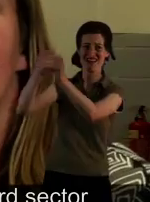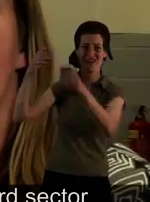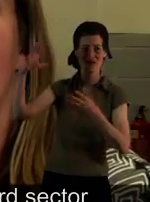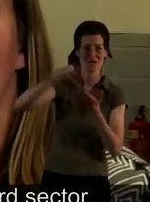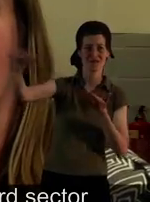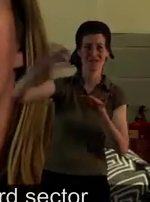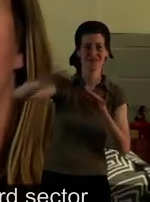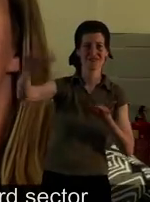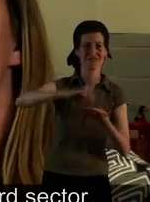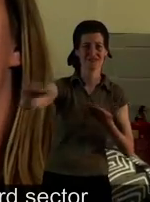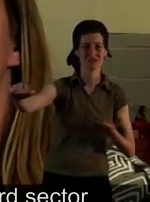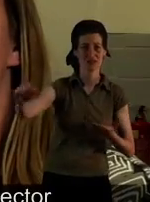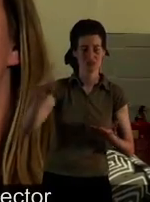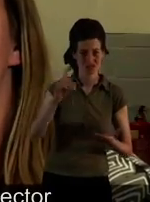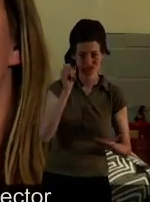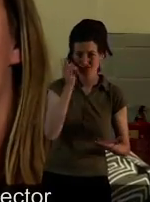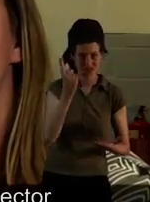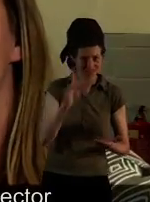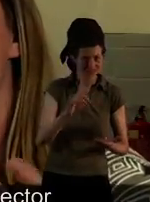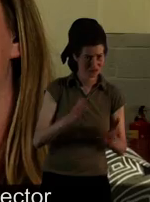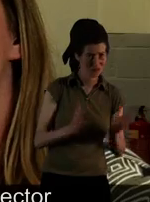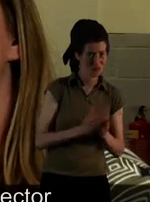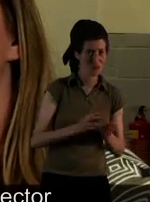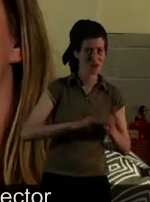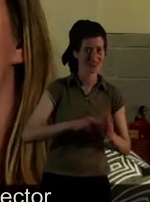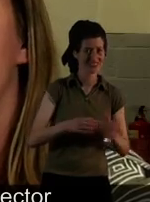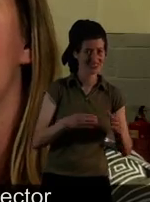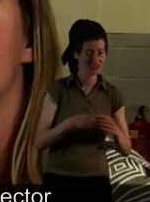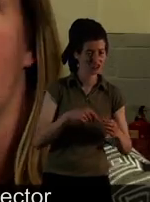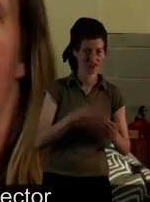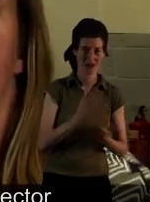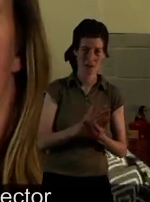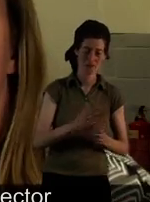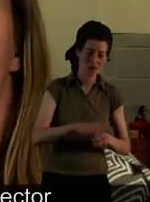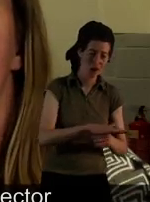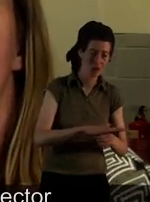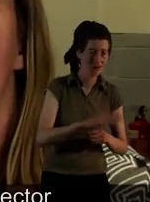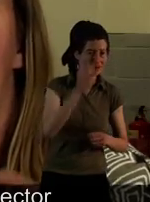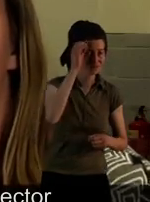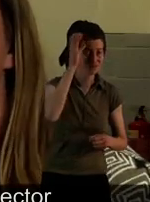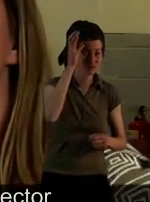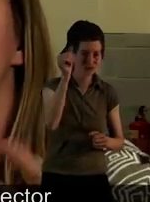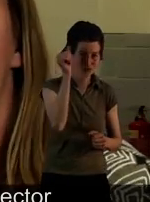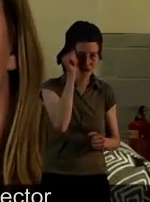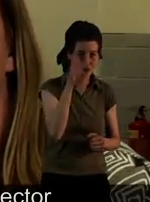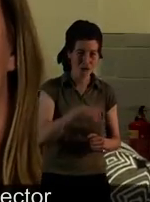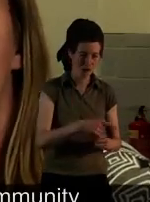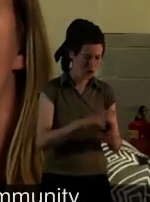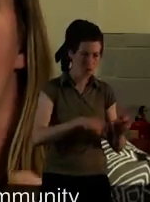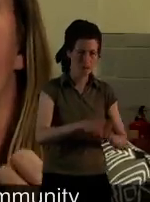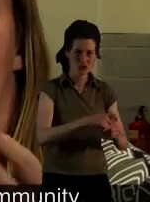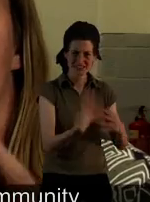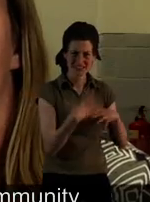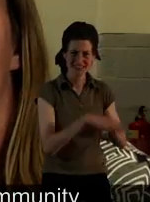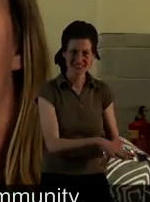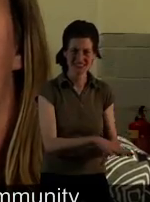bigger third sector organisations will get all the business, whereas quite often smaller third sector organisations have much more local knowledge,